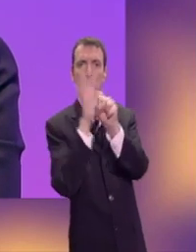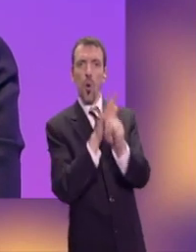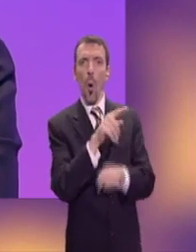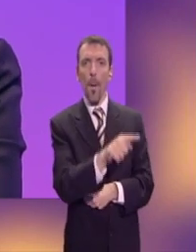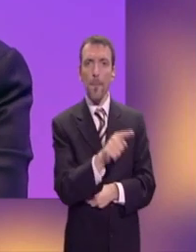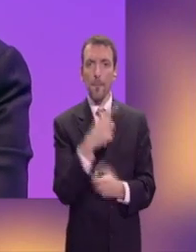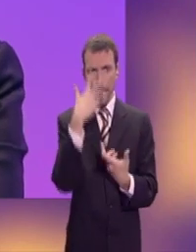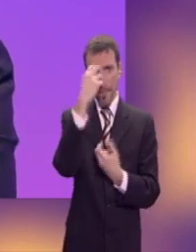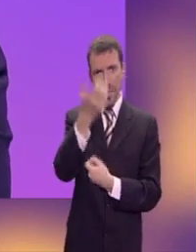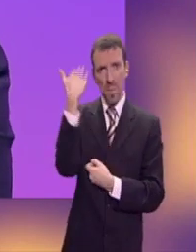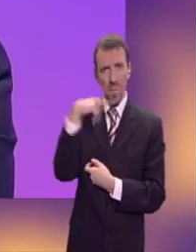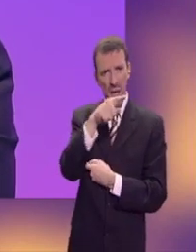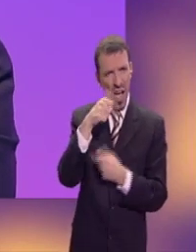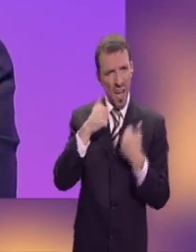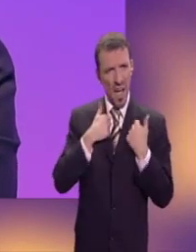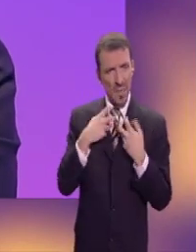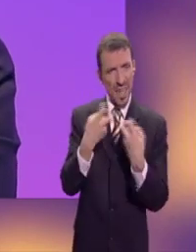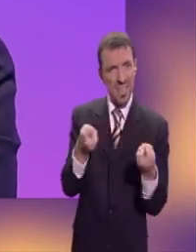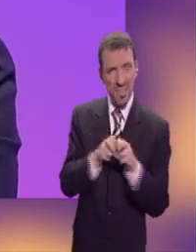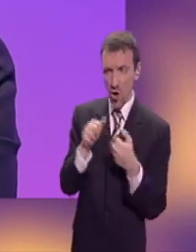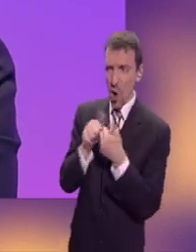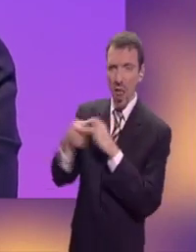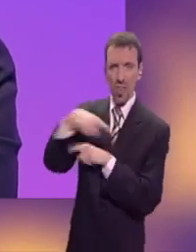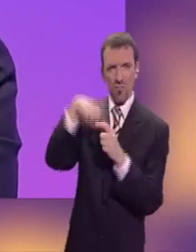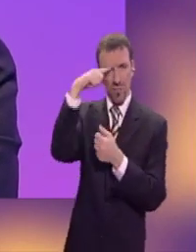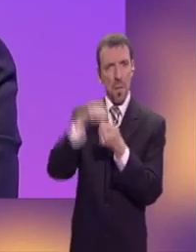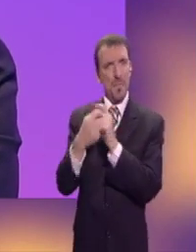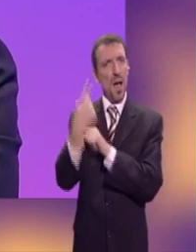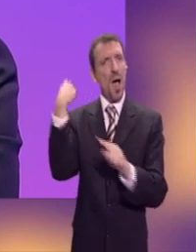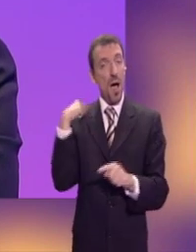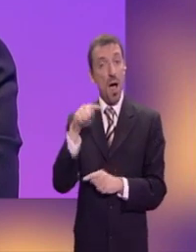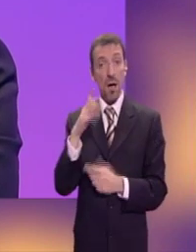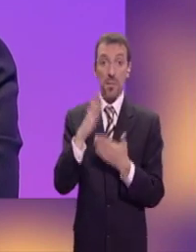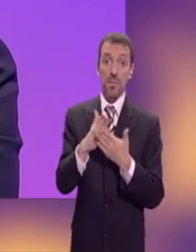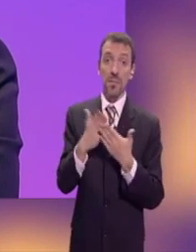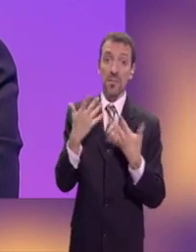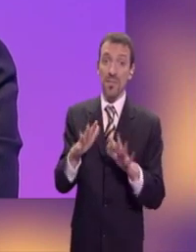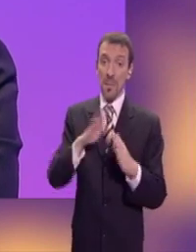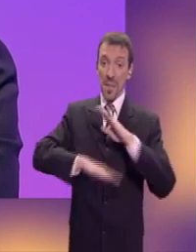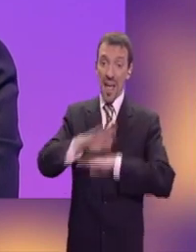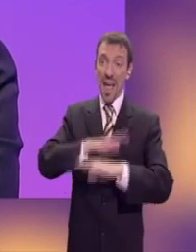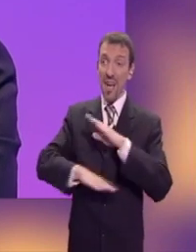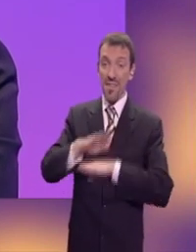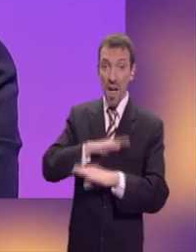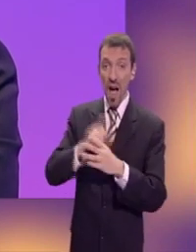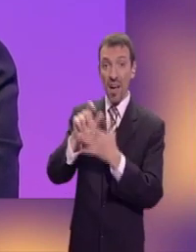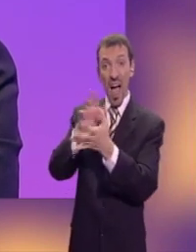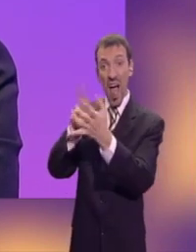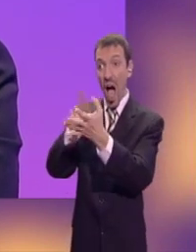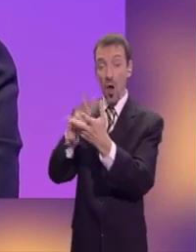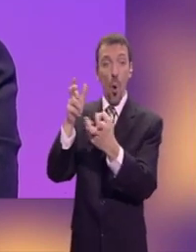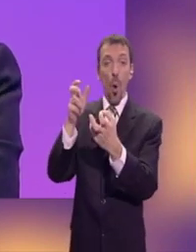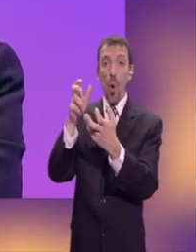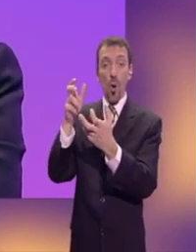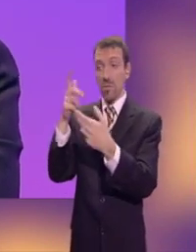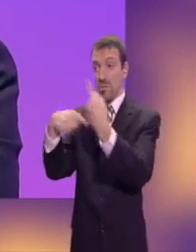junior member of the cabinet, much more junior than my colleagues here. But had Jim Callaghan behaved in a way that Tony Blair behaved, I would have